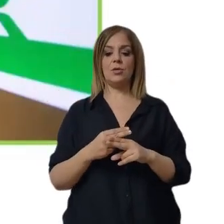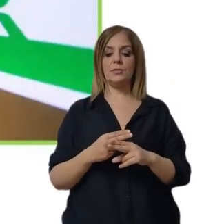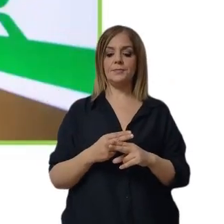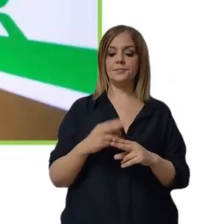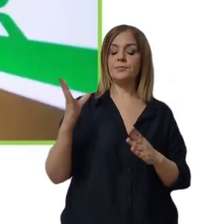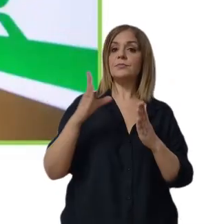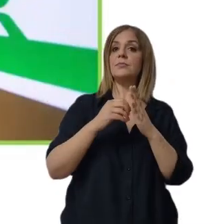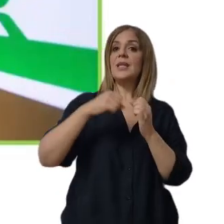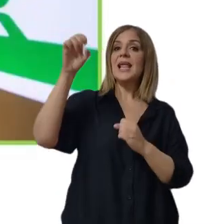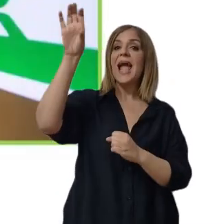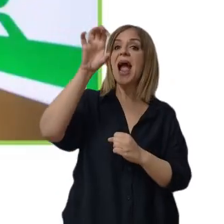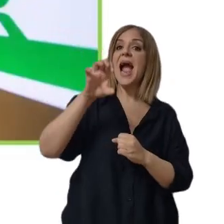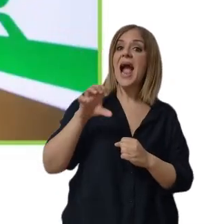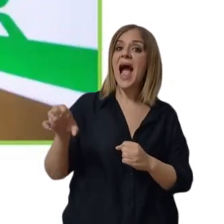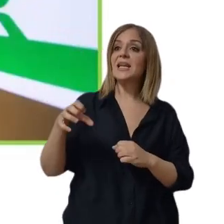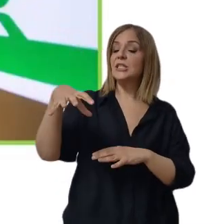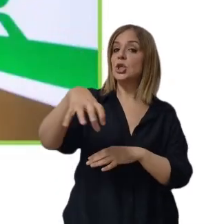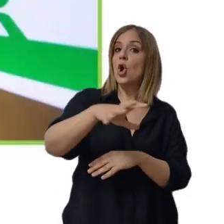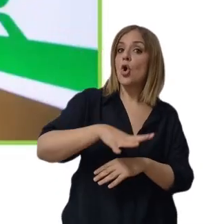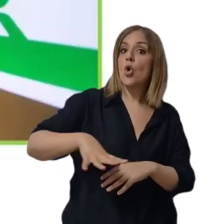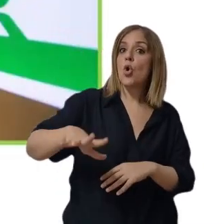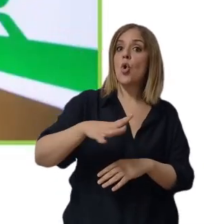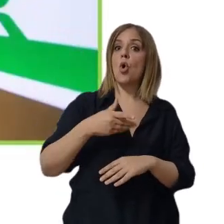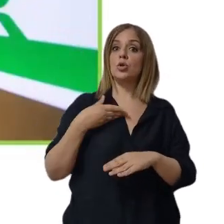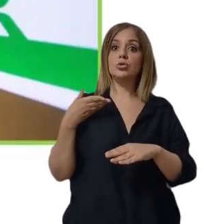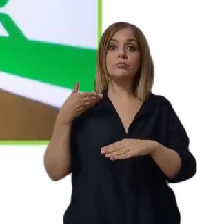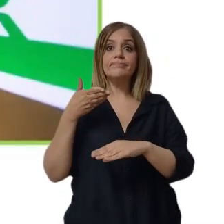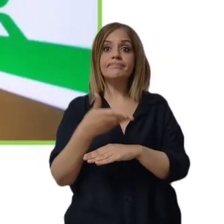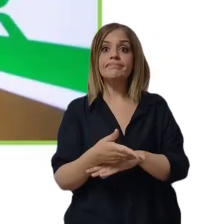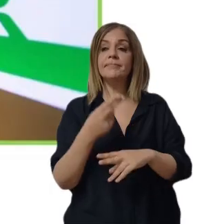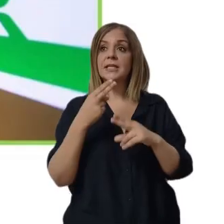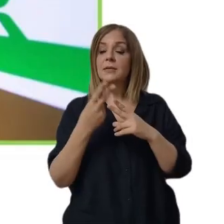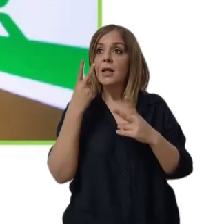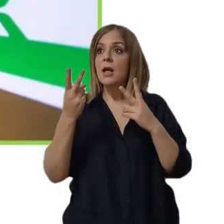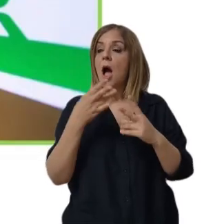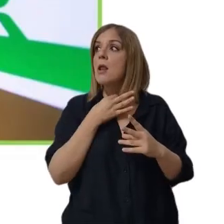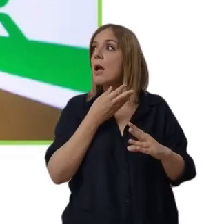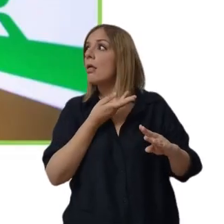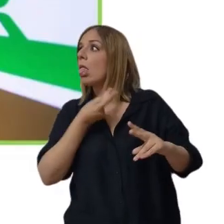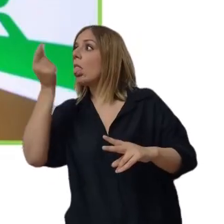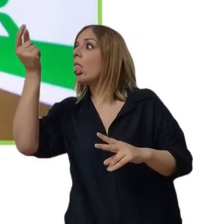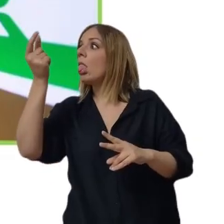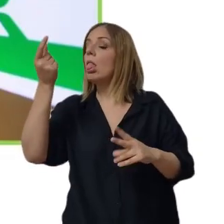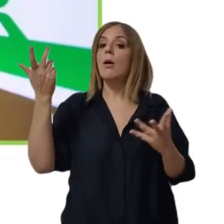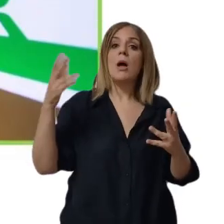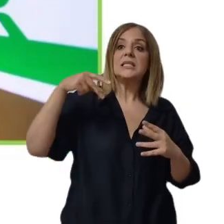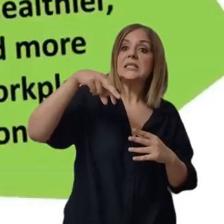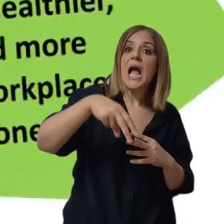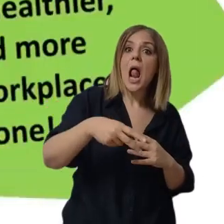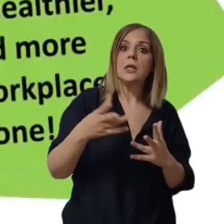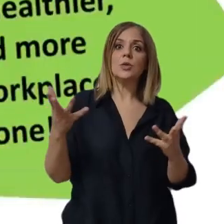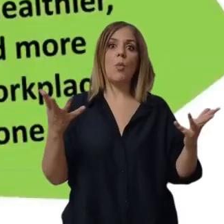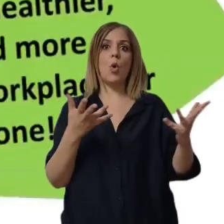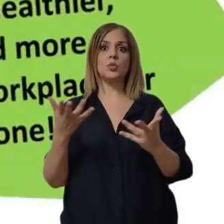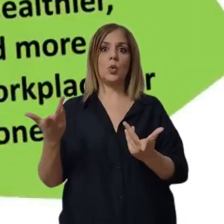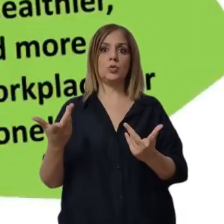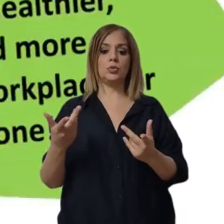the maps of the places that we attend in order to escape in case of emergency.